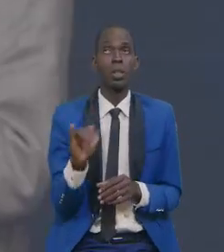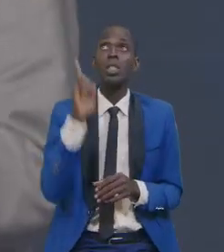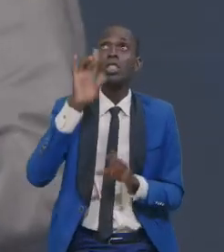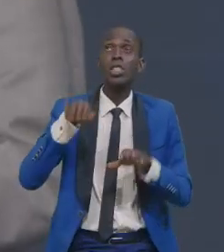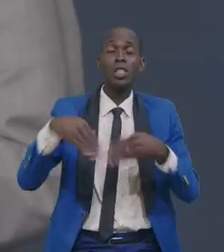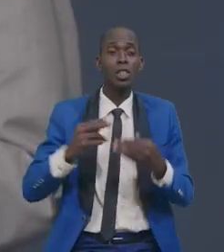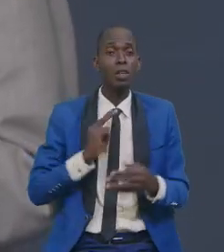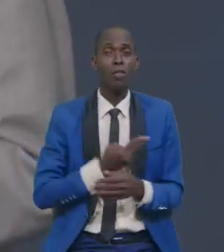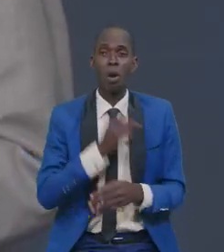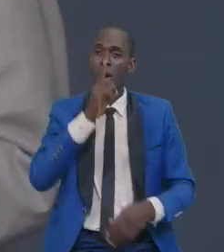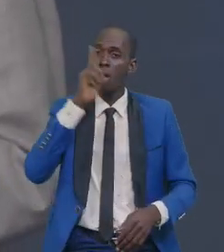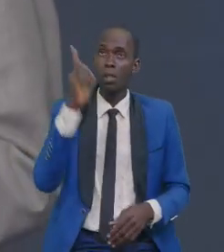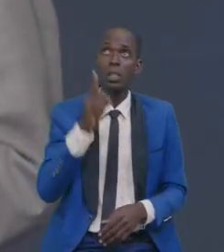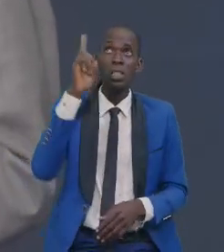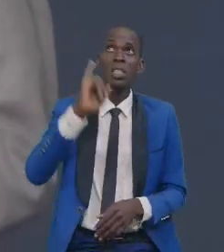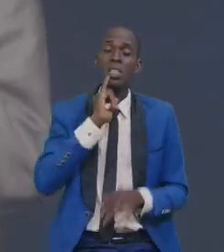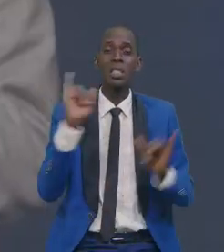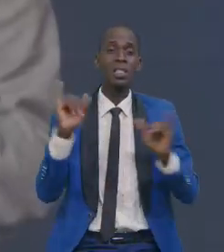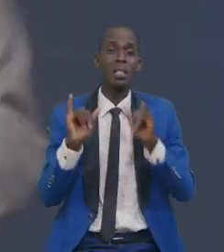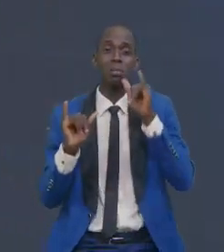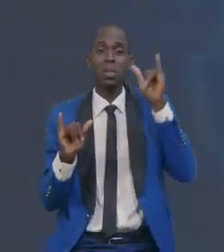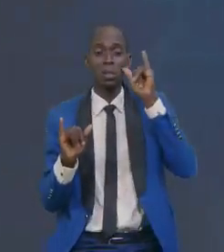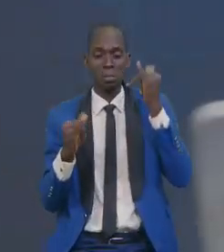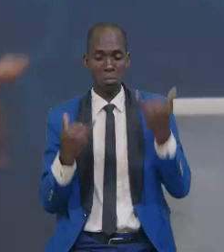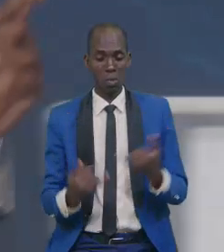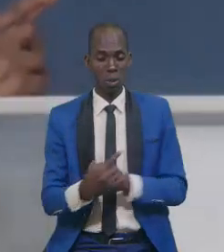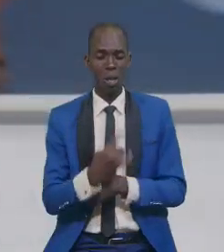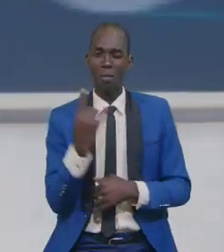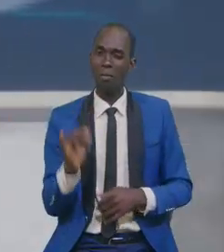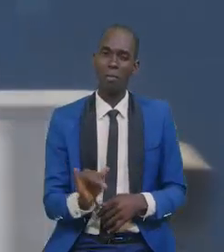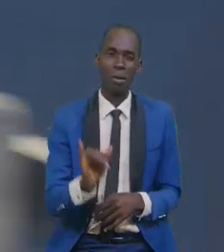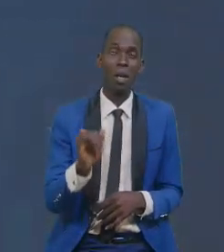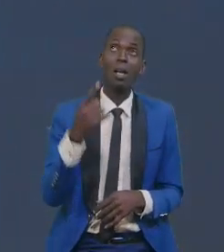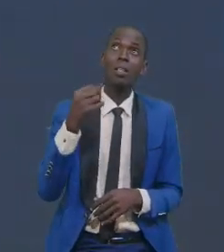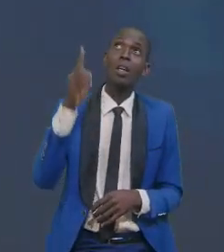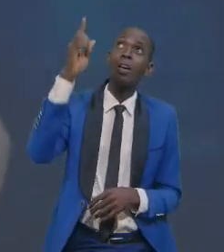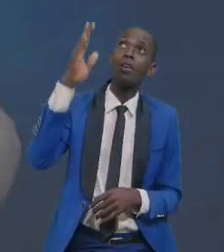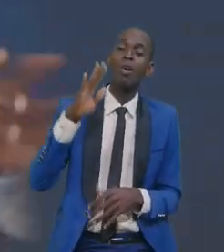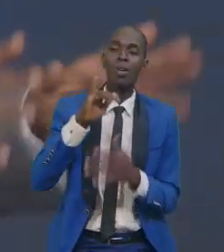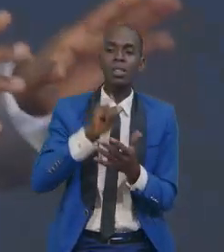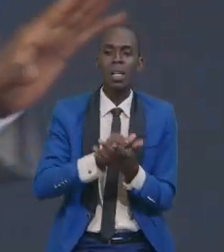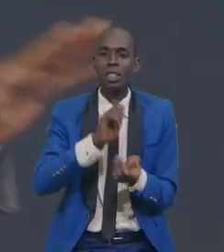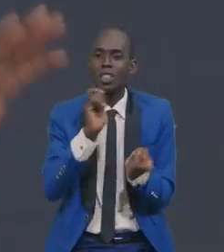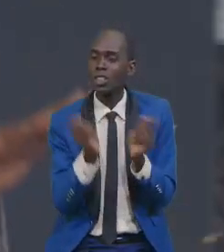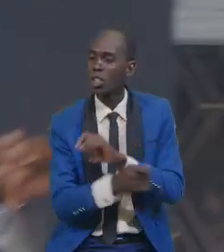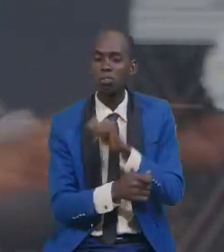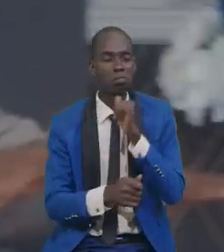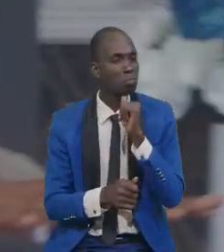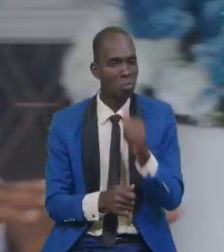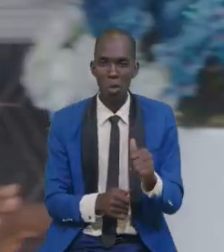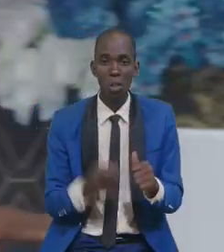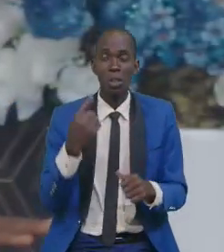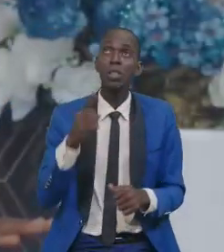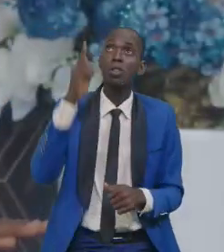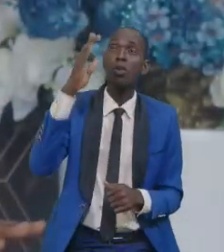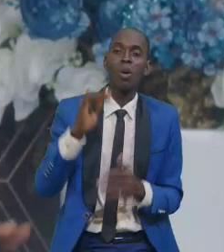the same yesterday, today, and forever. The God that changes not, and the God that gives